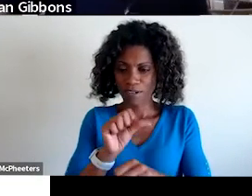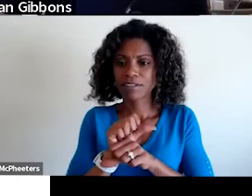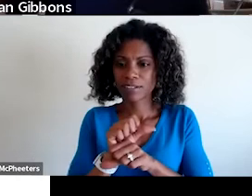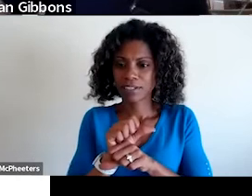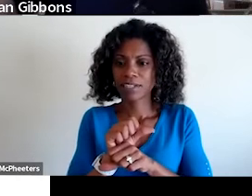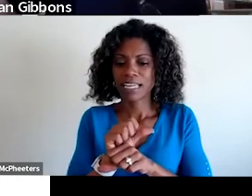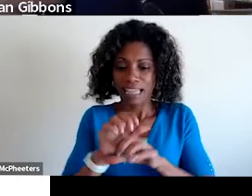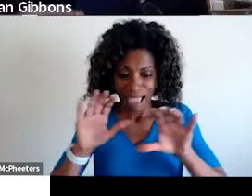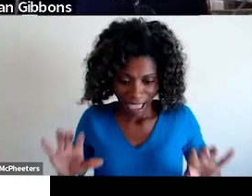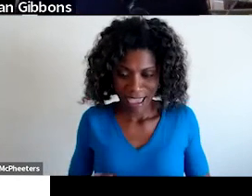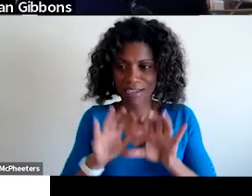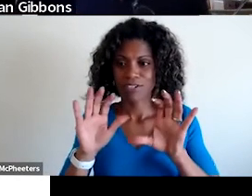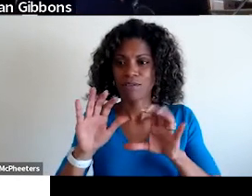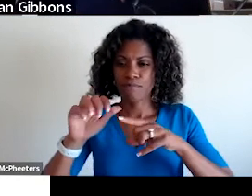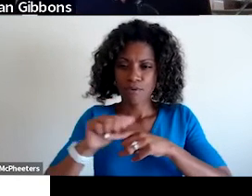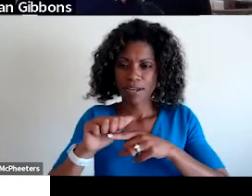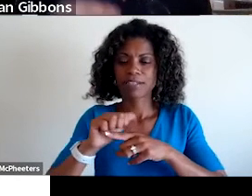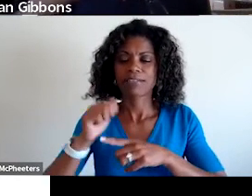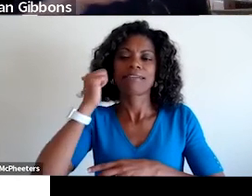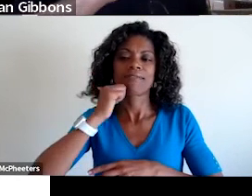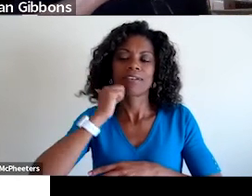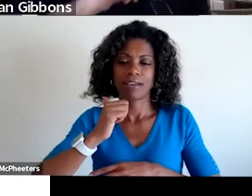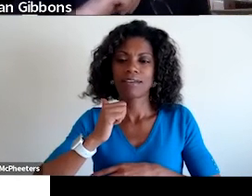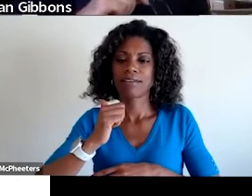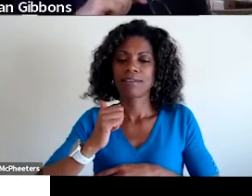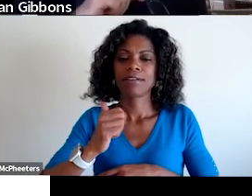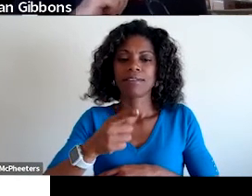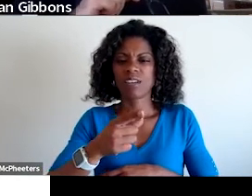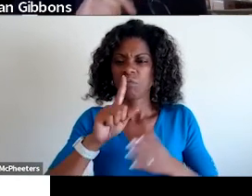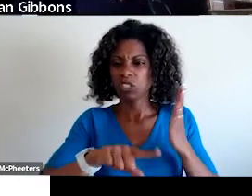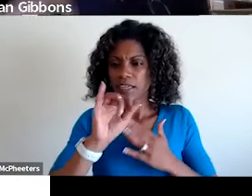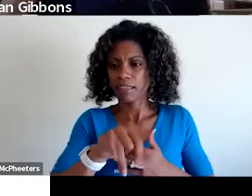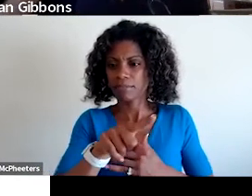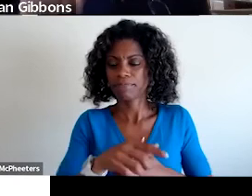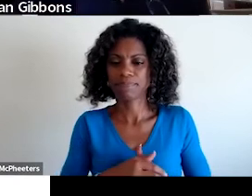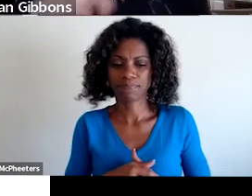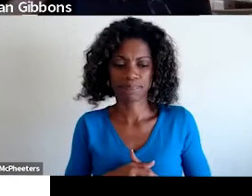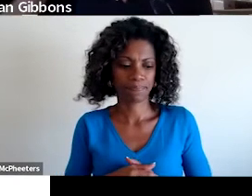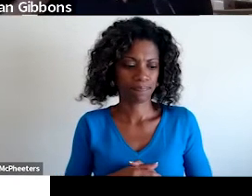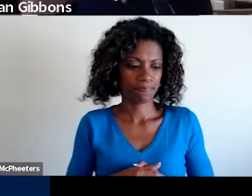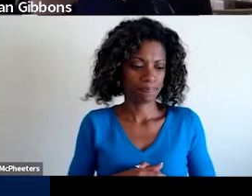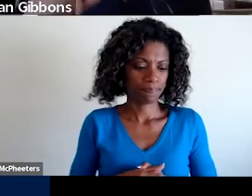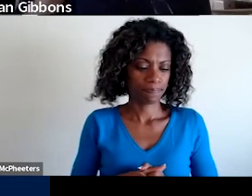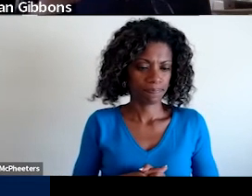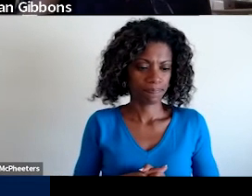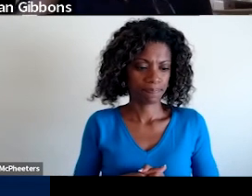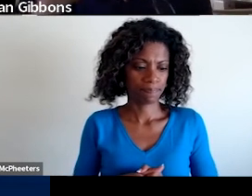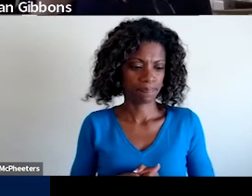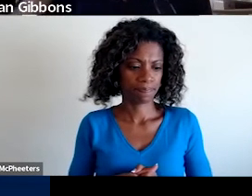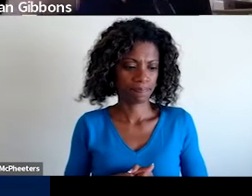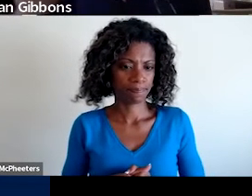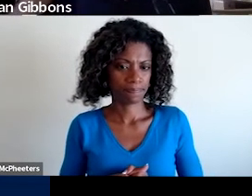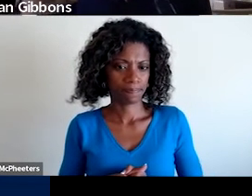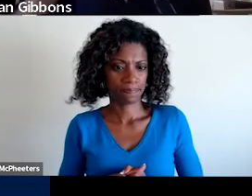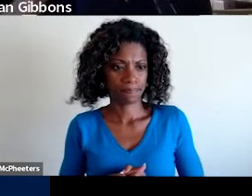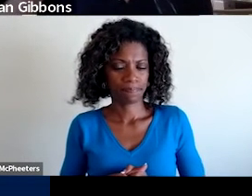into action and into practice every day in your work. So I encourage you to check that out, please. With that, I think I'm finally done, other than to say thank you